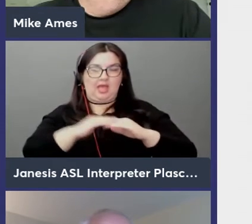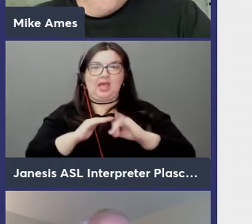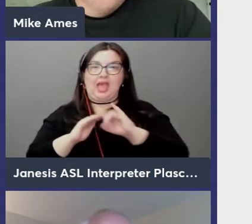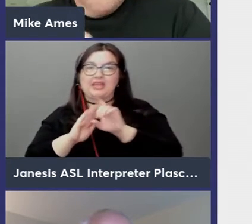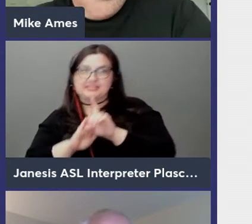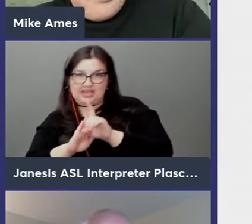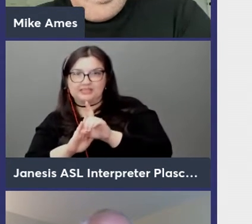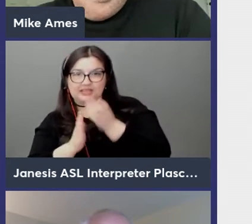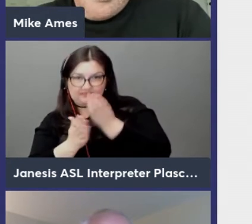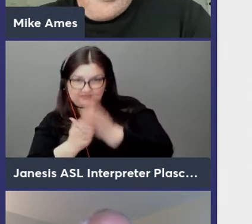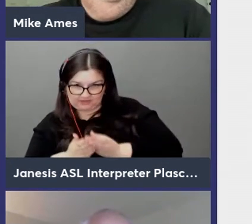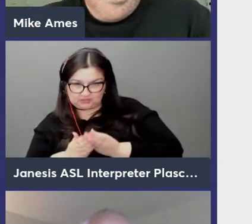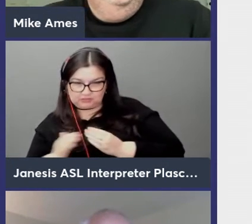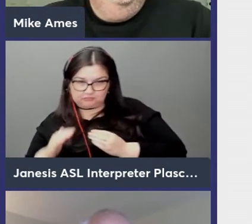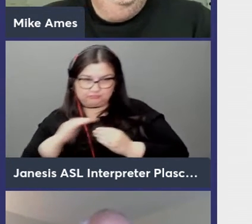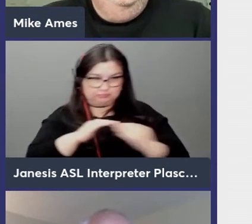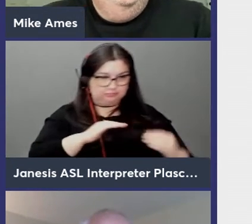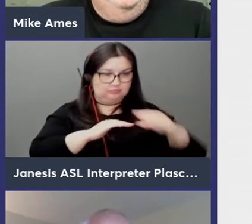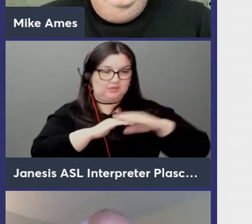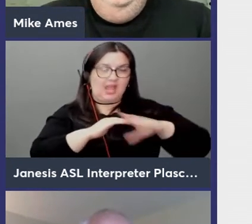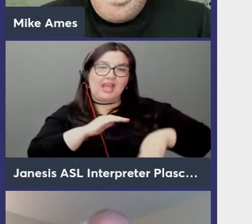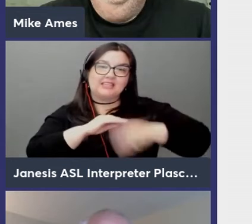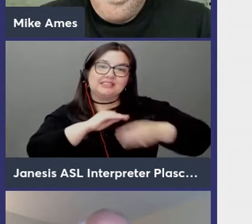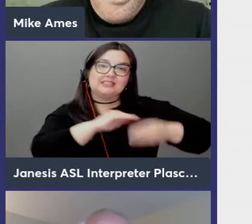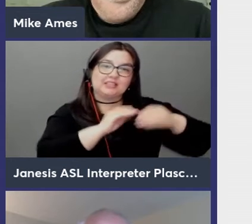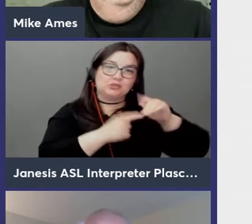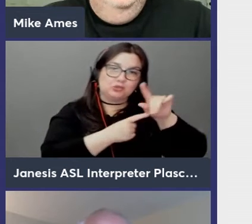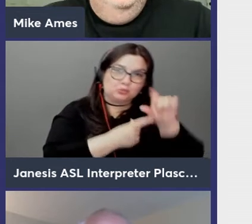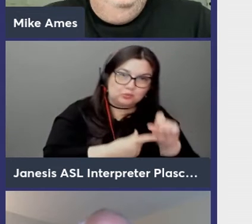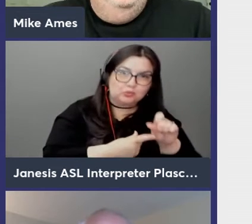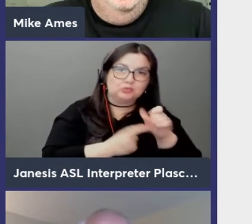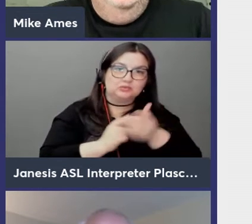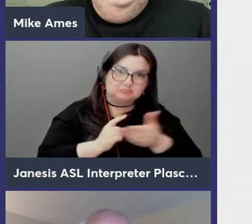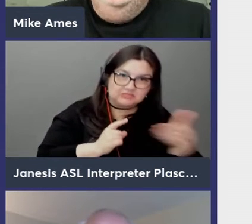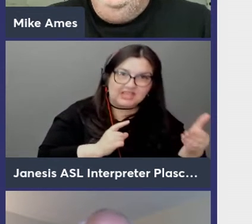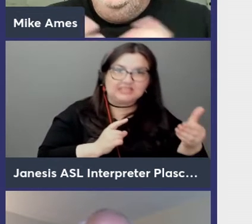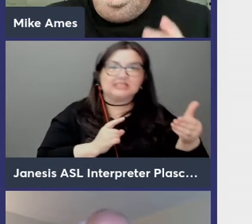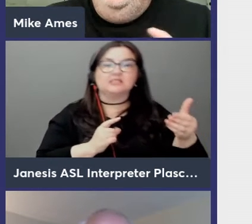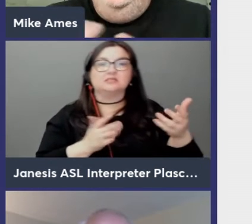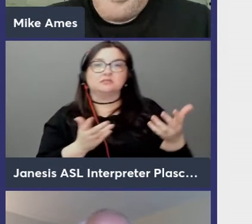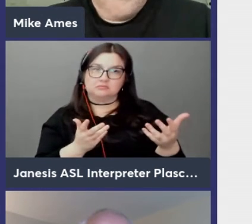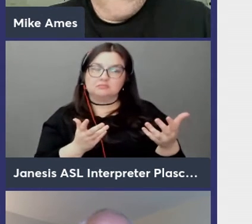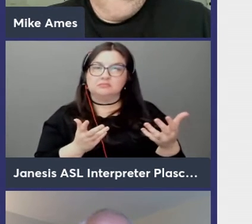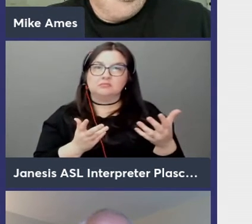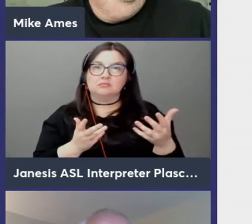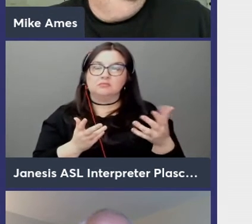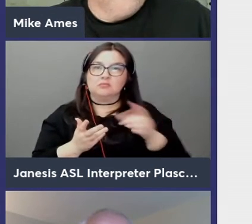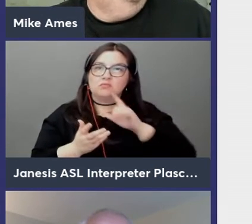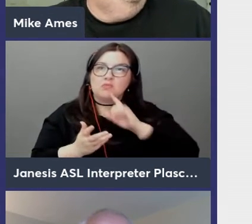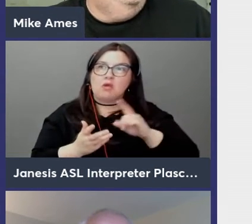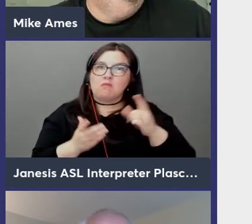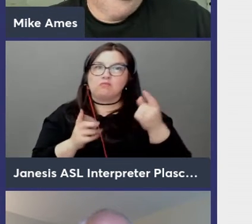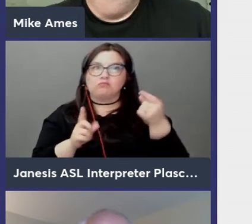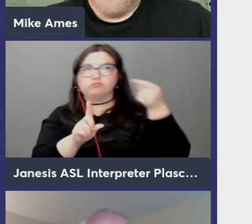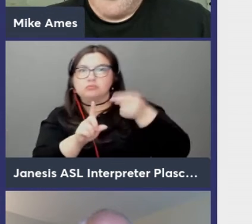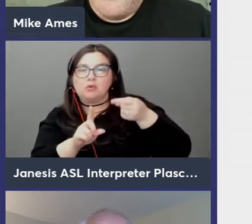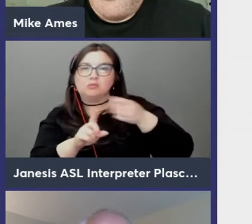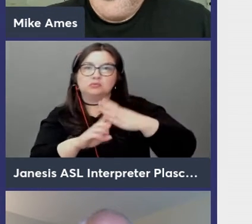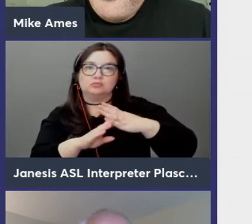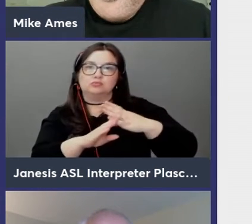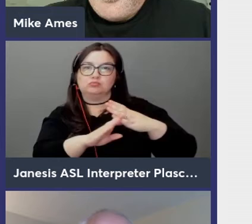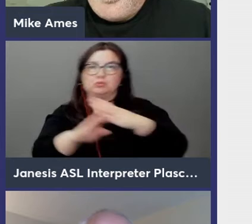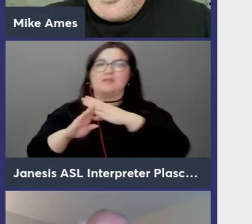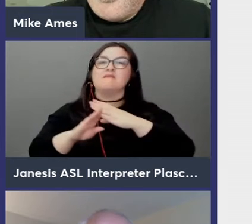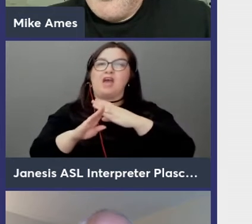verification with additional tools and techniques to sort of prevent, our fraudsters